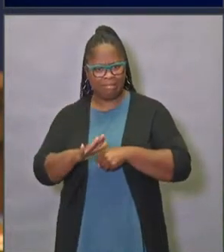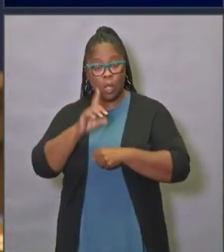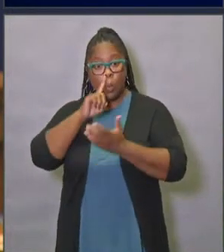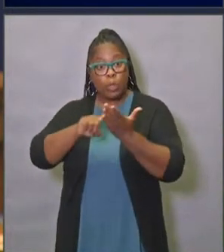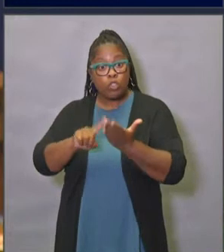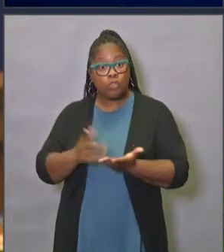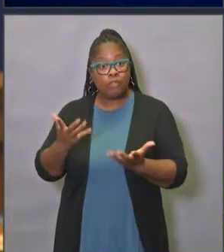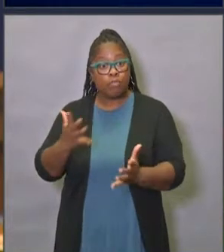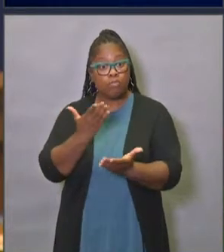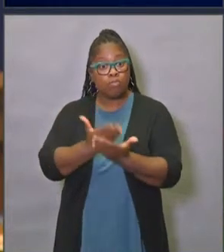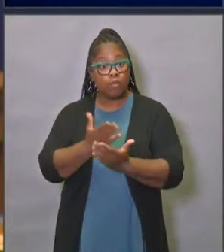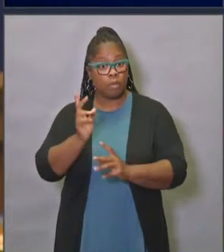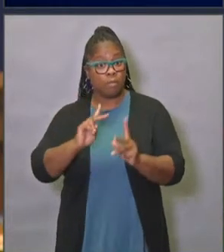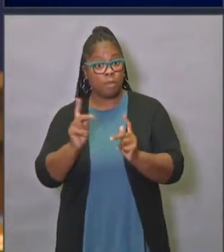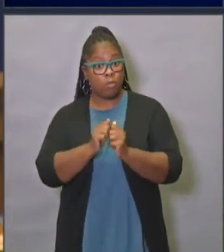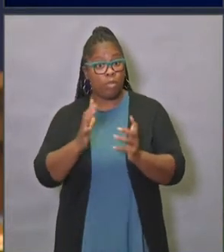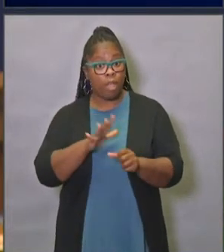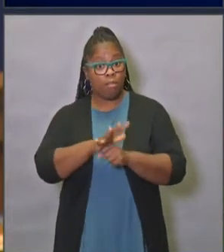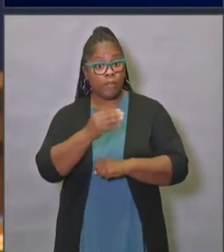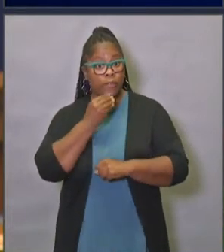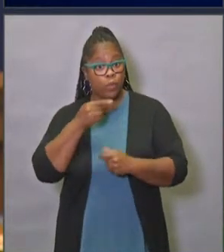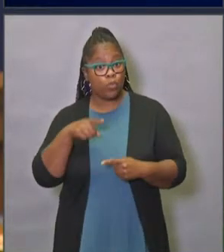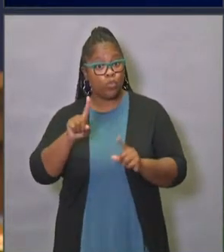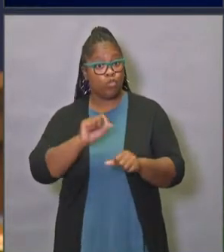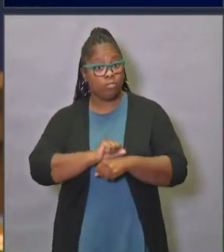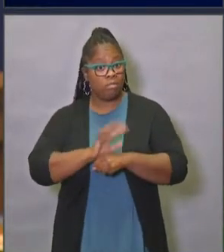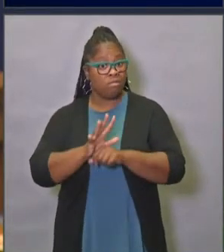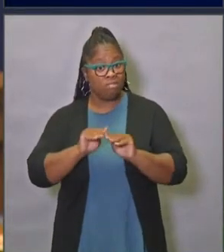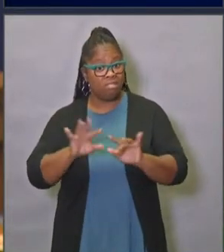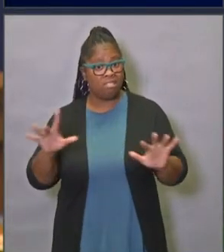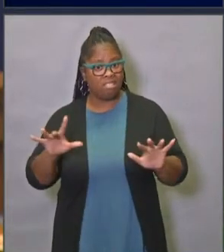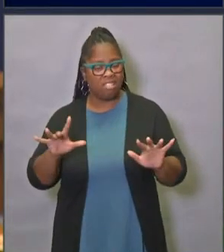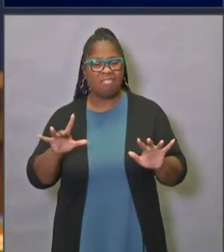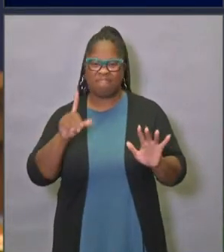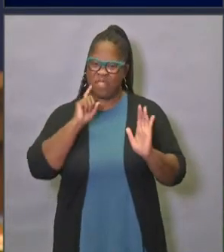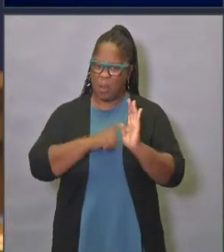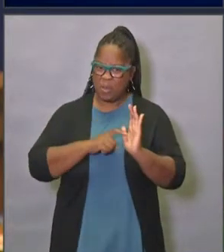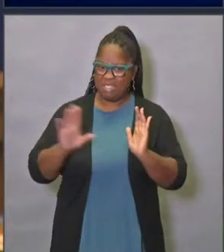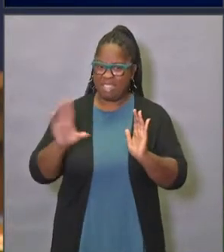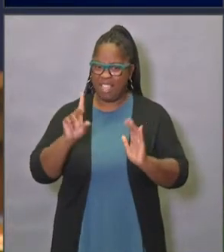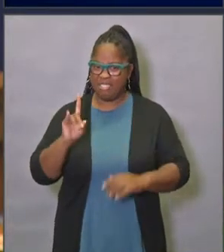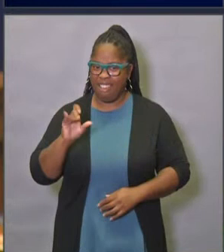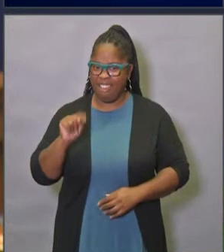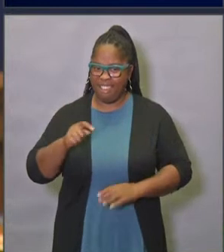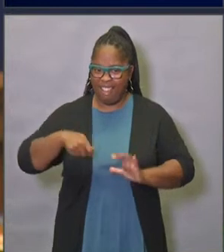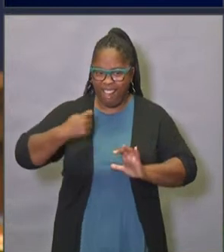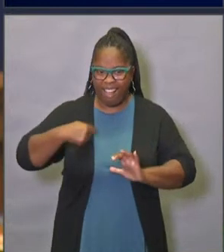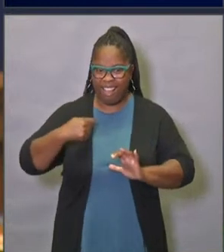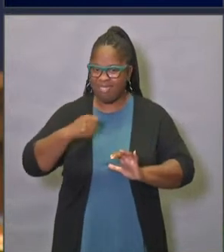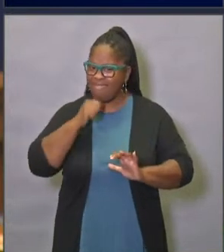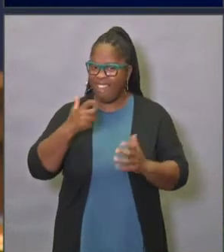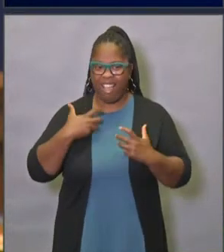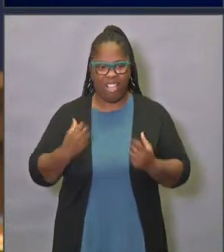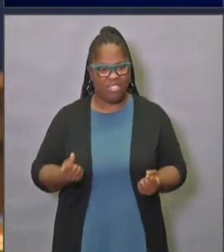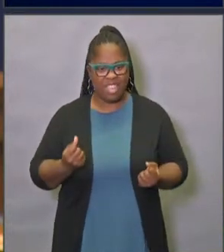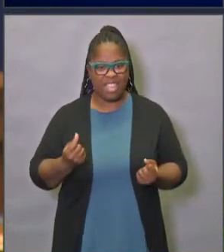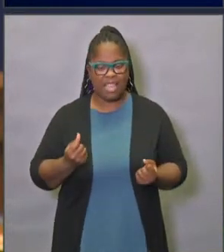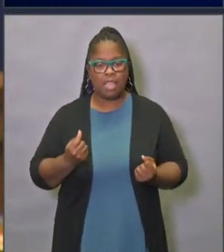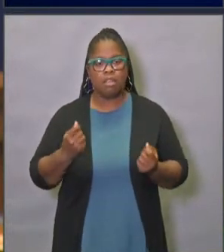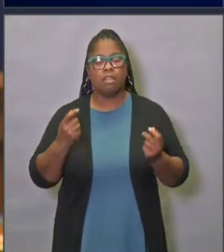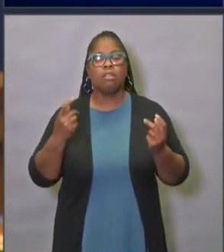that people who experienced food insecurity during the pandemic had unhealthy changes to their diet. This is likely to